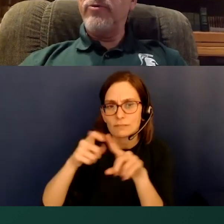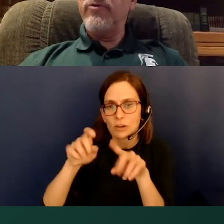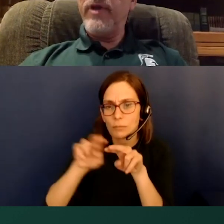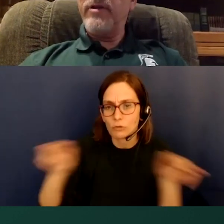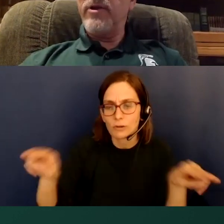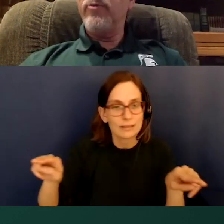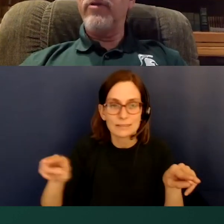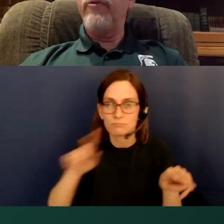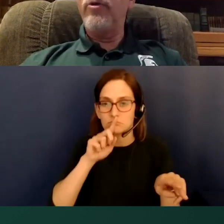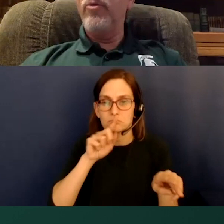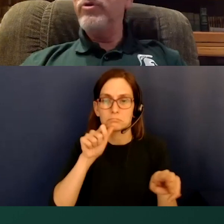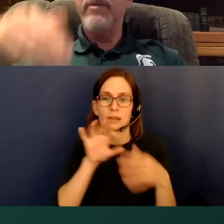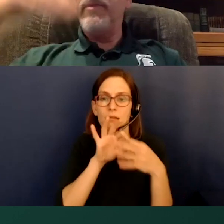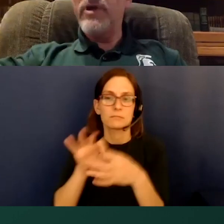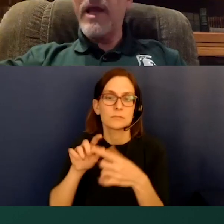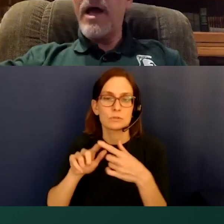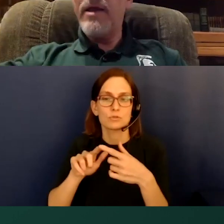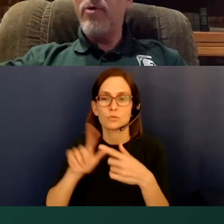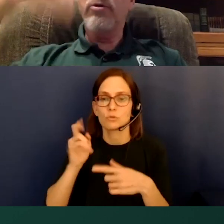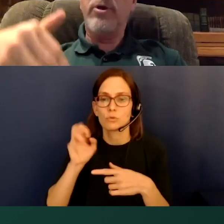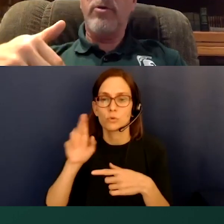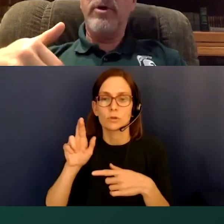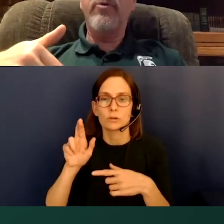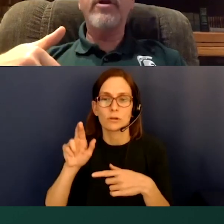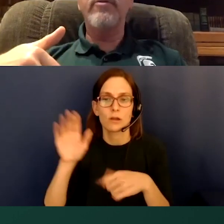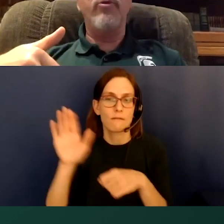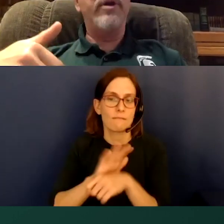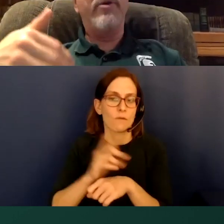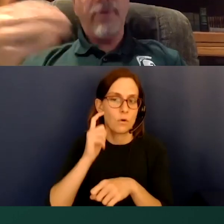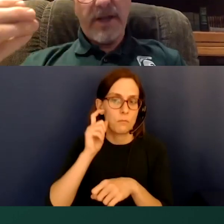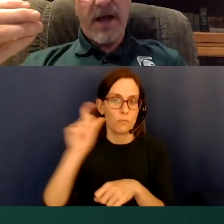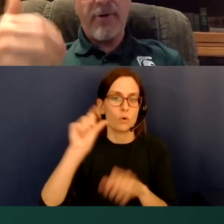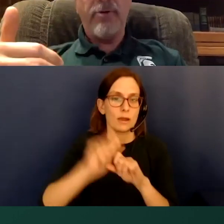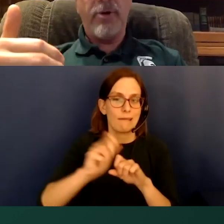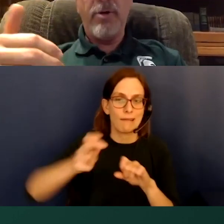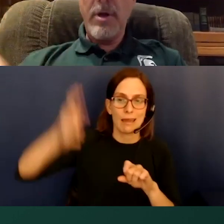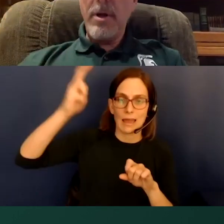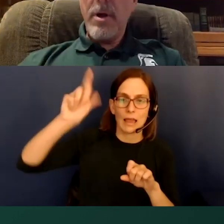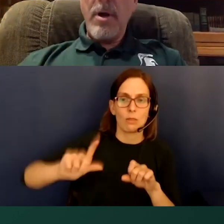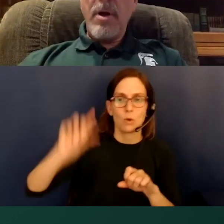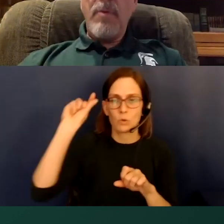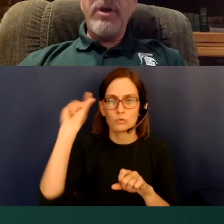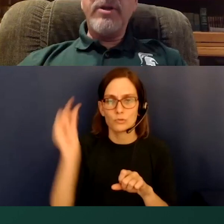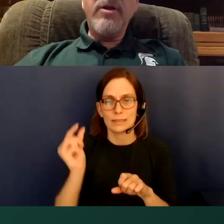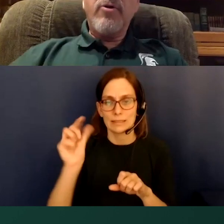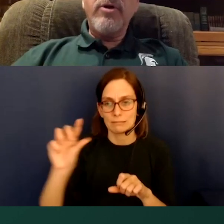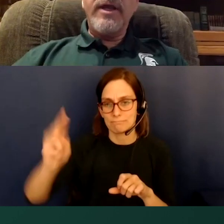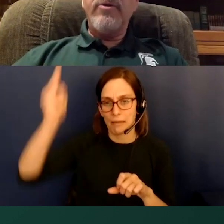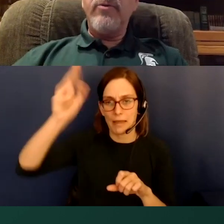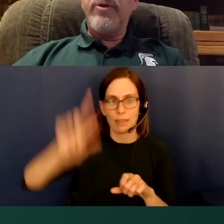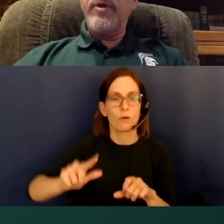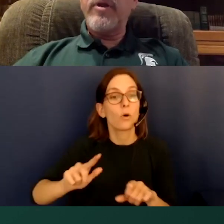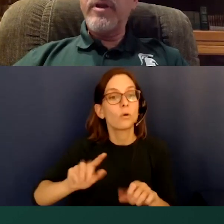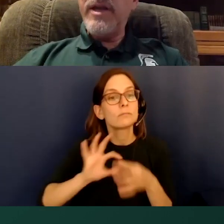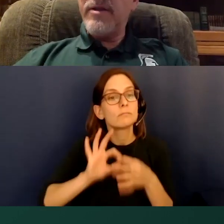with the lunar phase. In other words, a full moon can be really high or low. A crescent moon can be really high or low. But it does